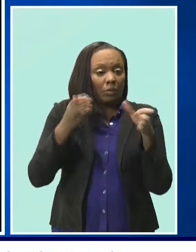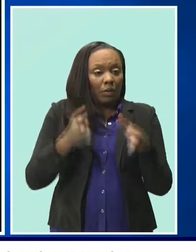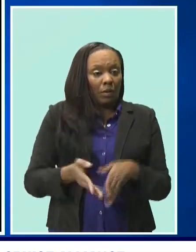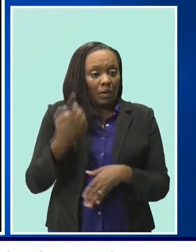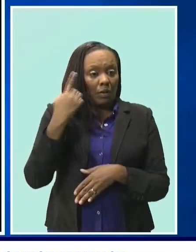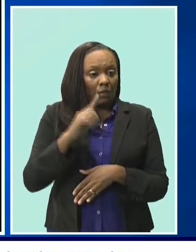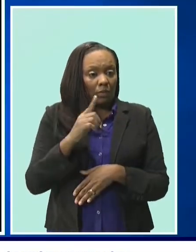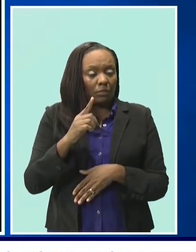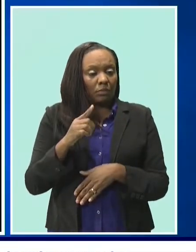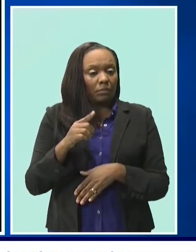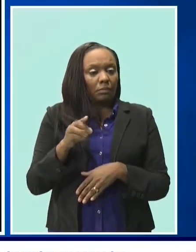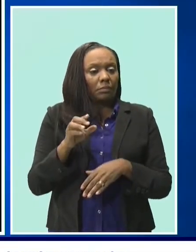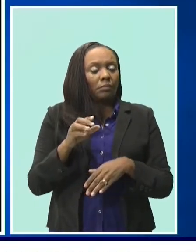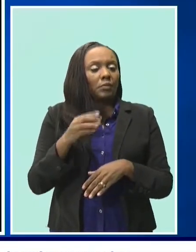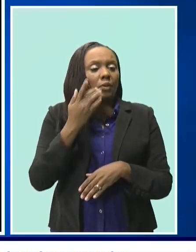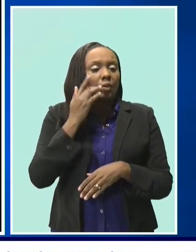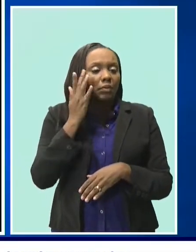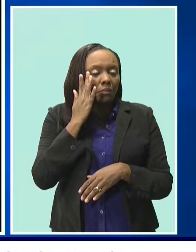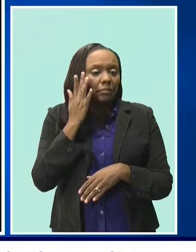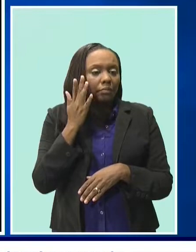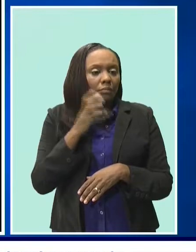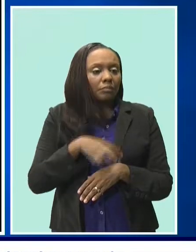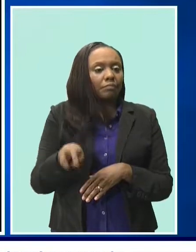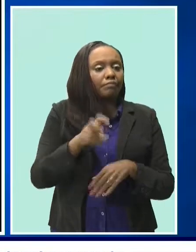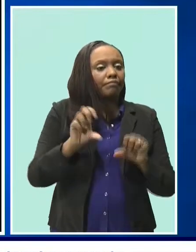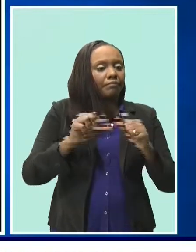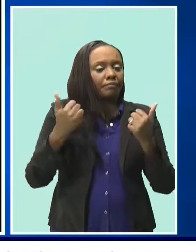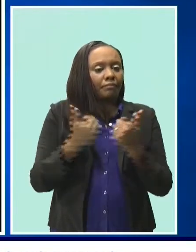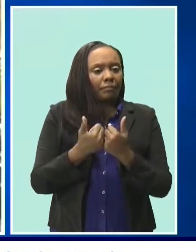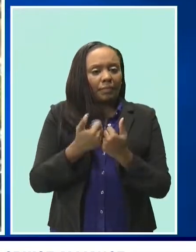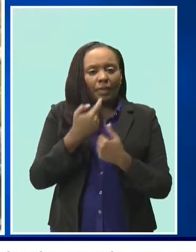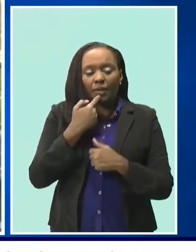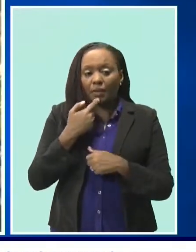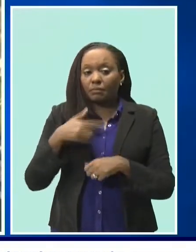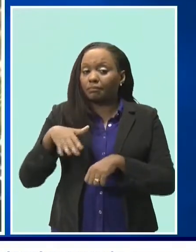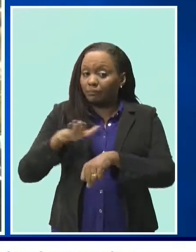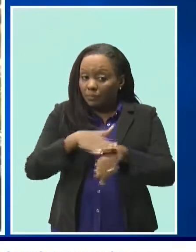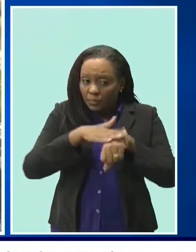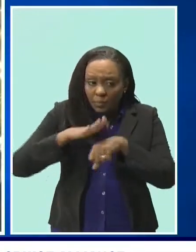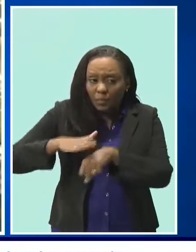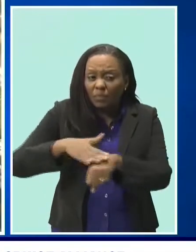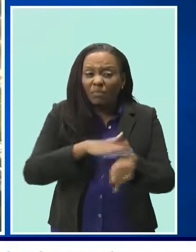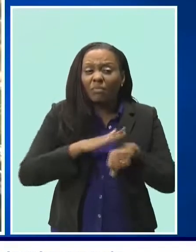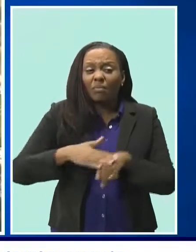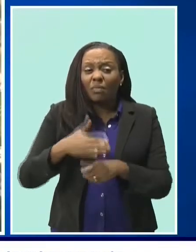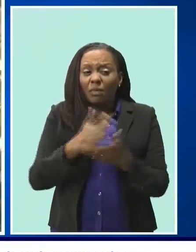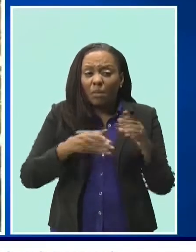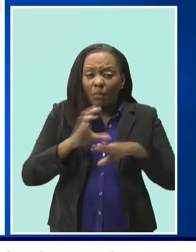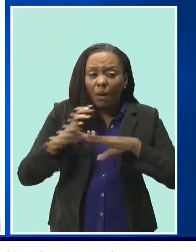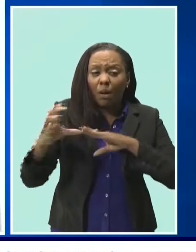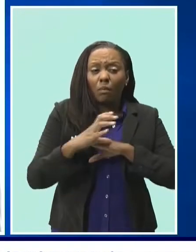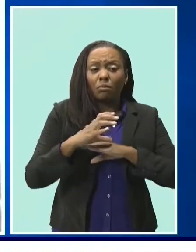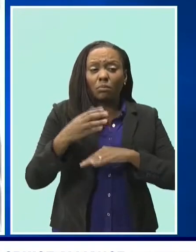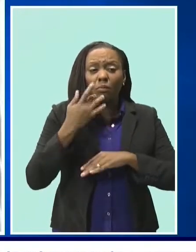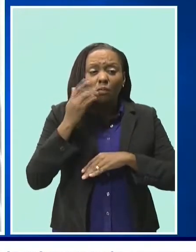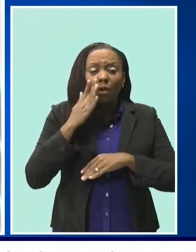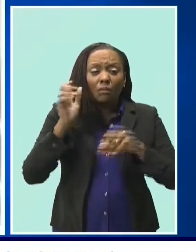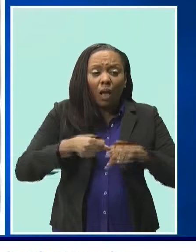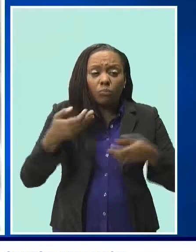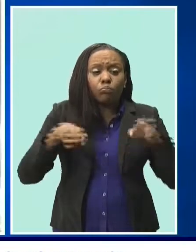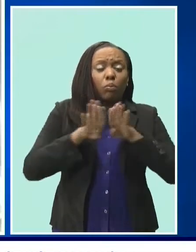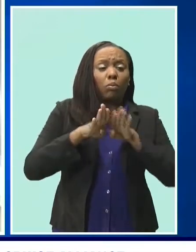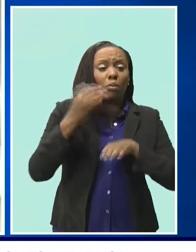Hotel and Tourism Association, Frank Comito, warned that some Caribbean hotels could collapse if international